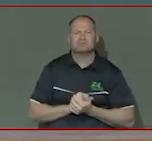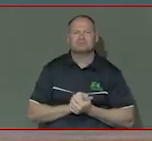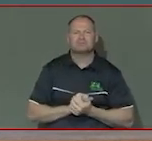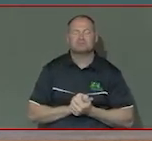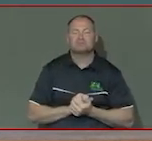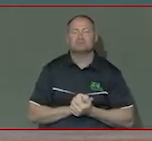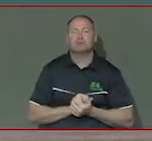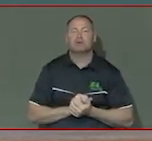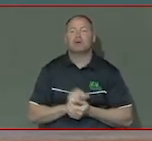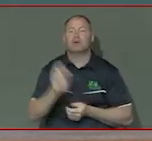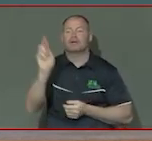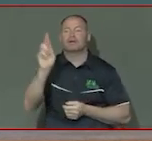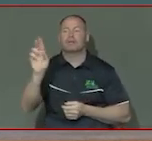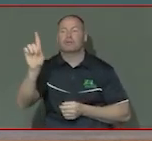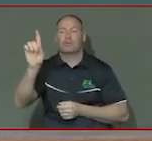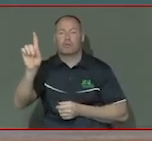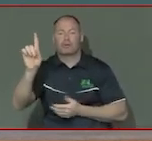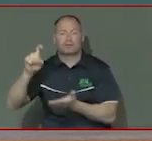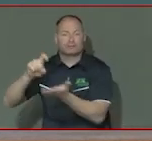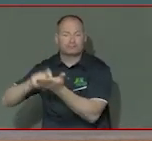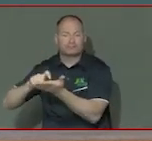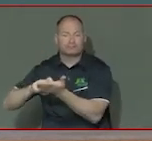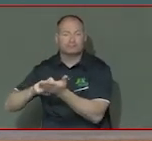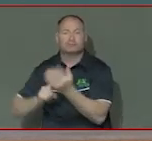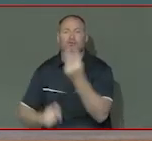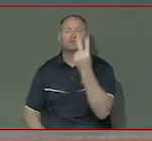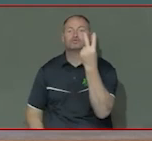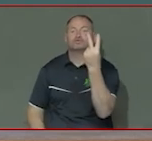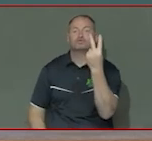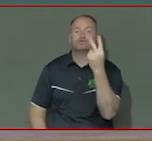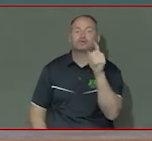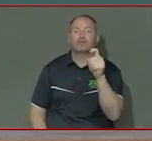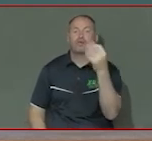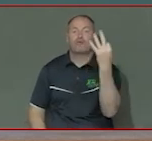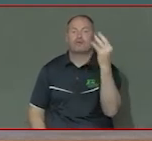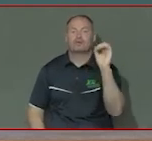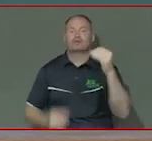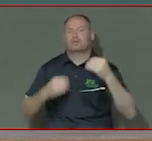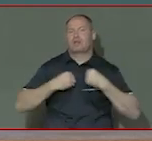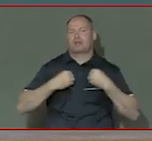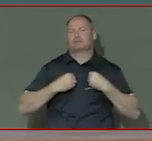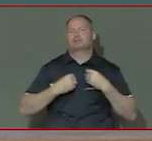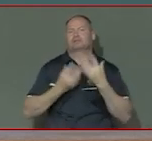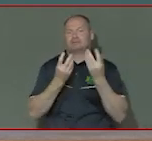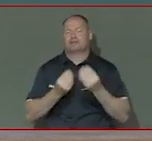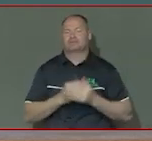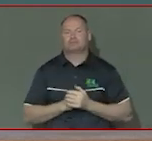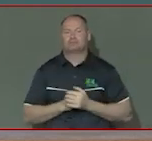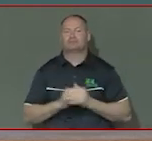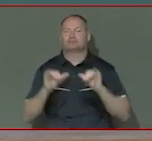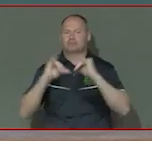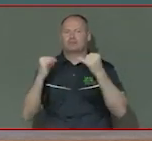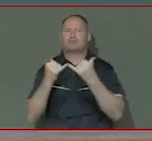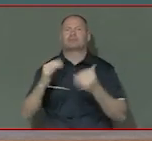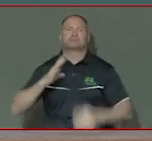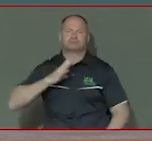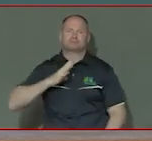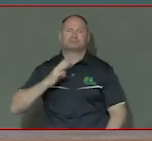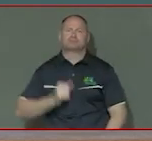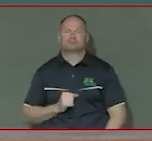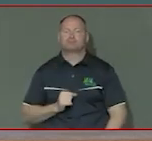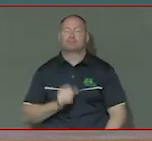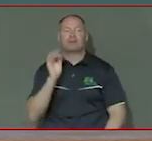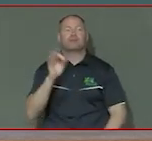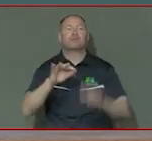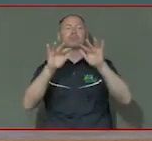every 1 rand liability, we have 2 rand 30 assets. So this company will be fine. If all the people want their